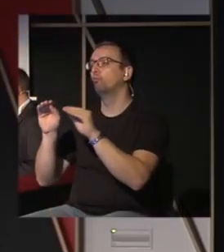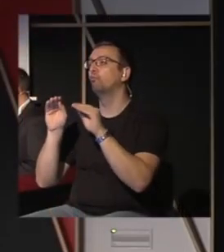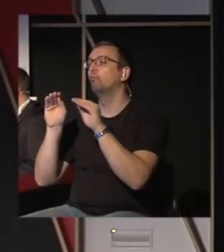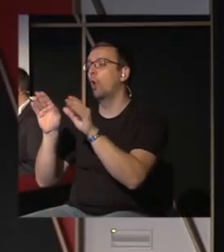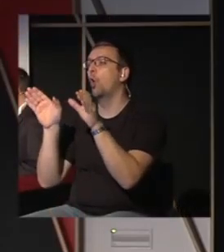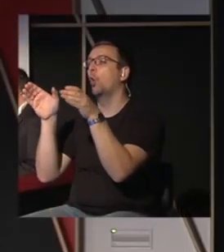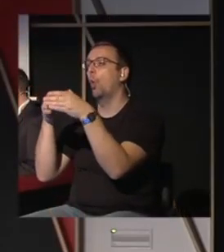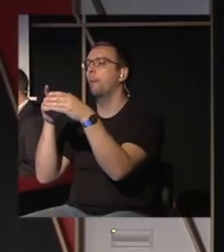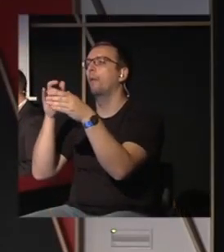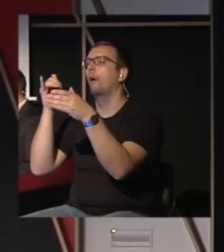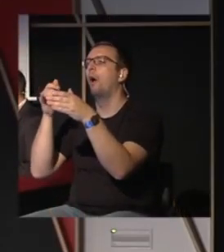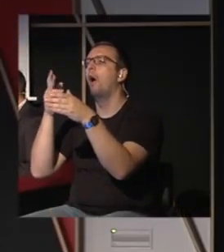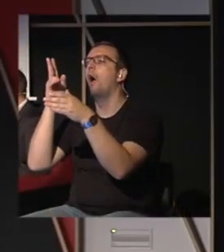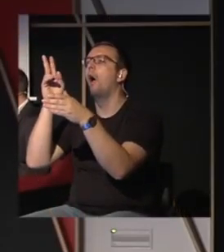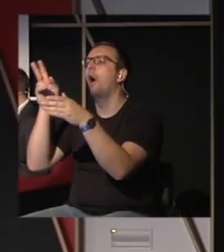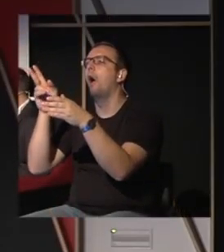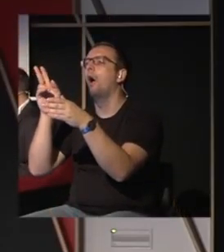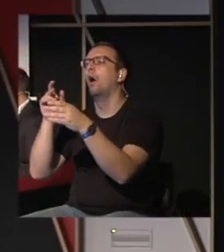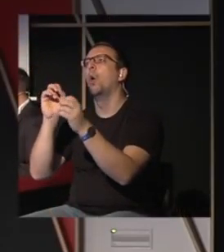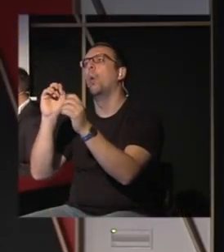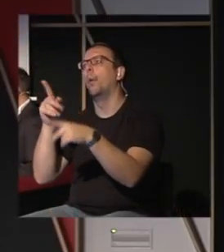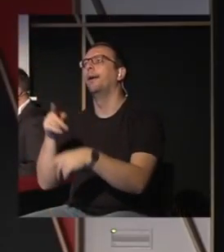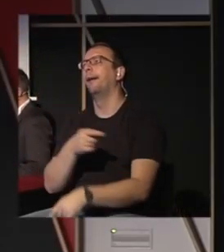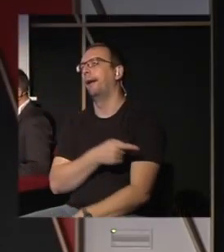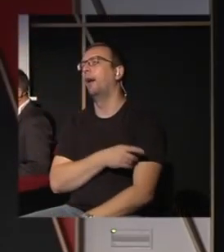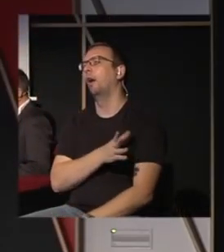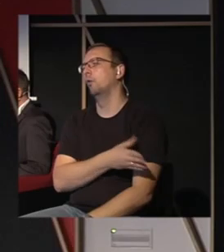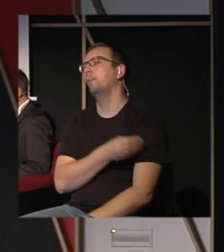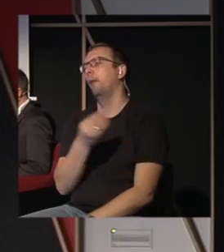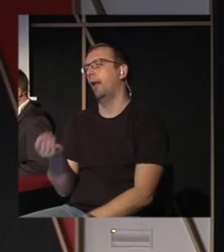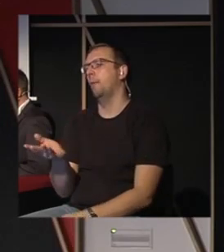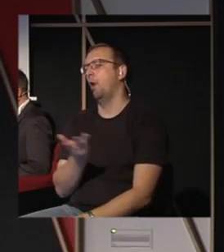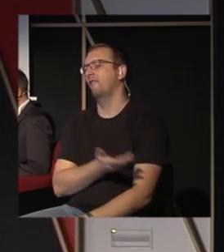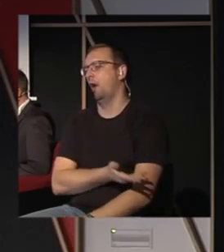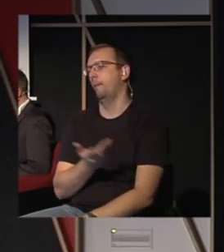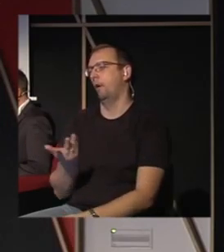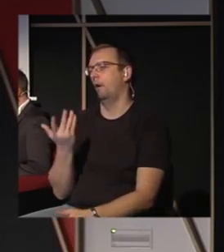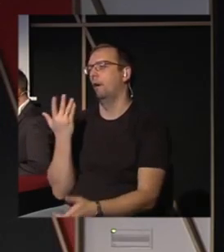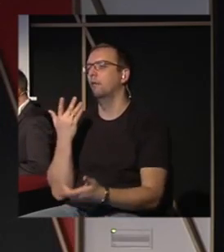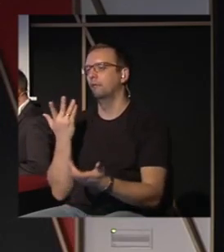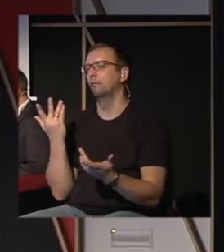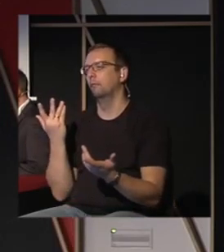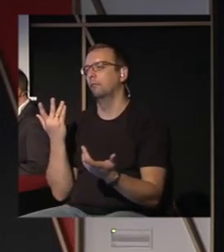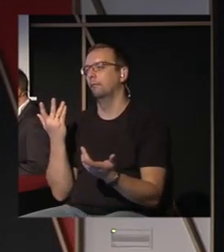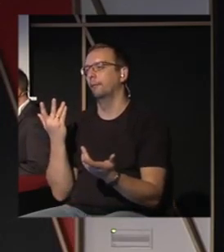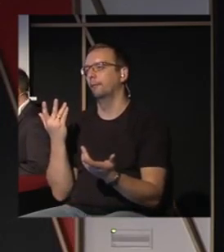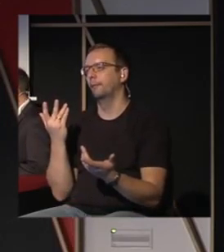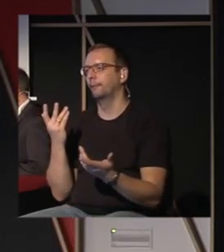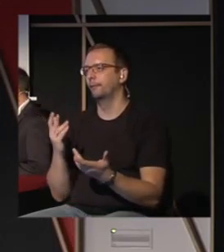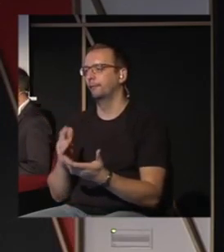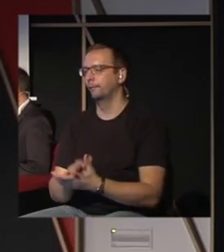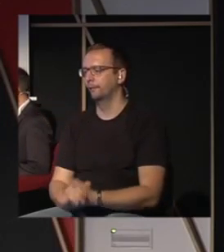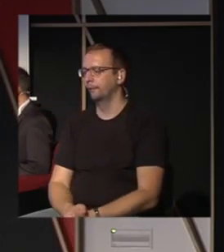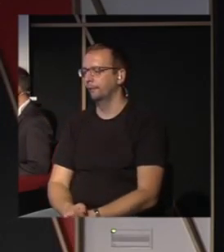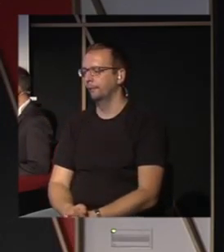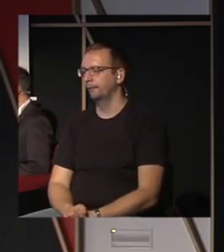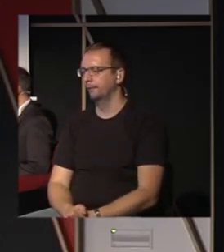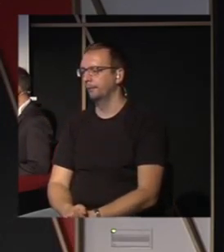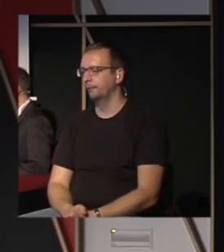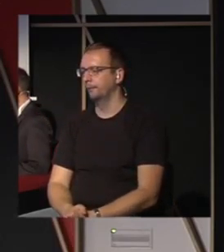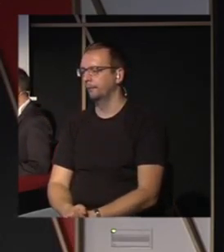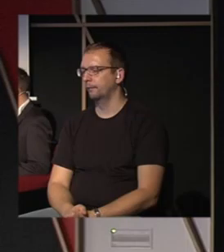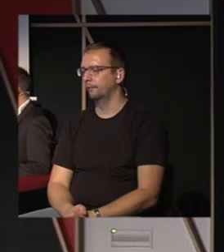Talking as well about the challenges the club DAOs face. Pilar, maybe I know you've been recently